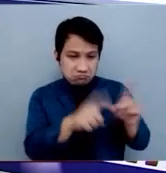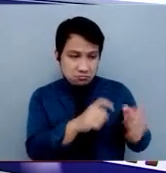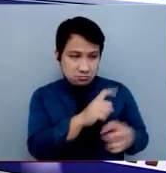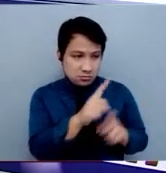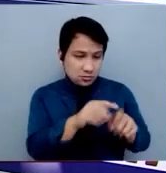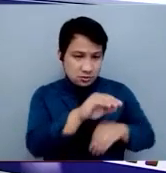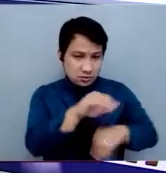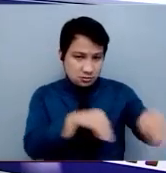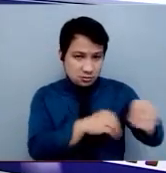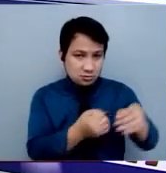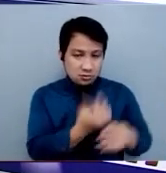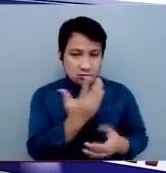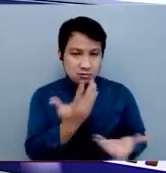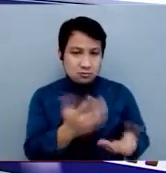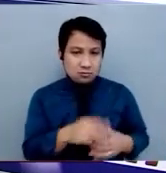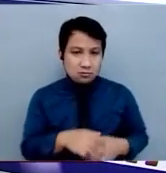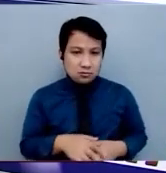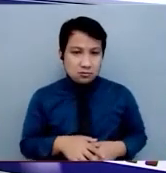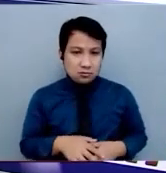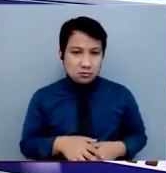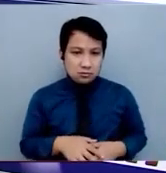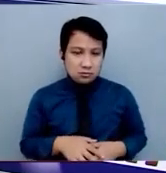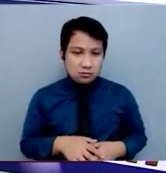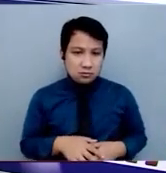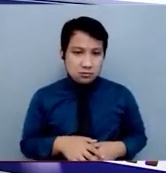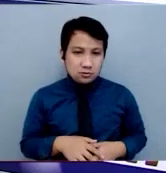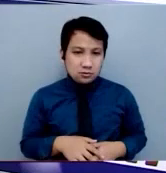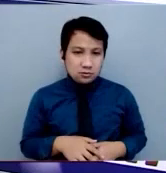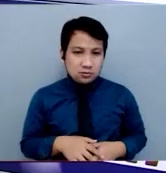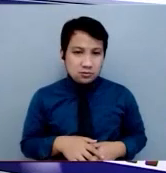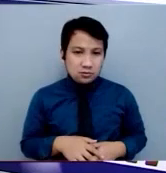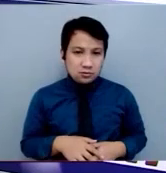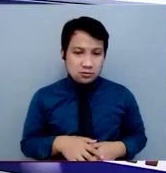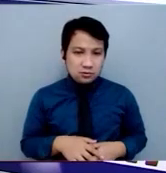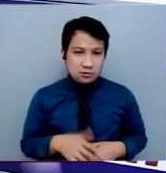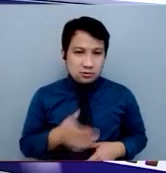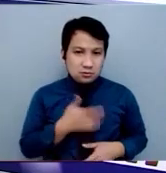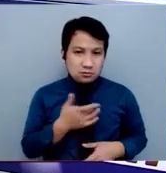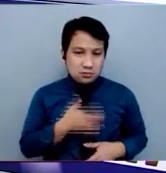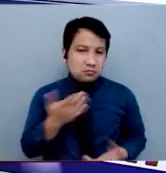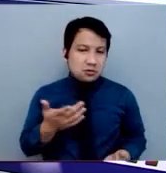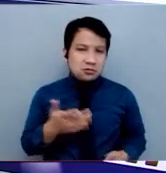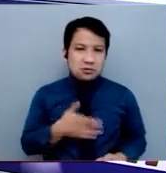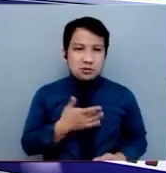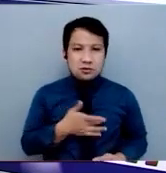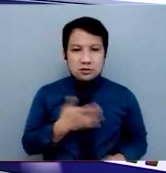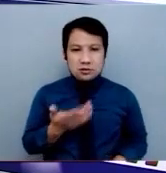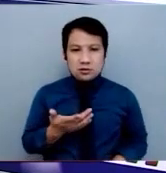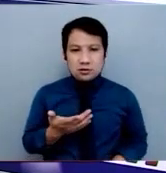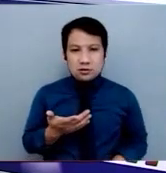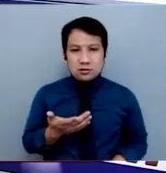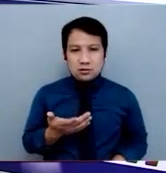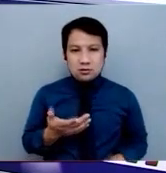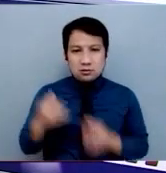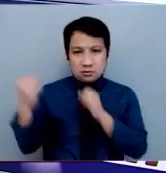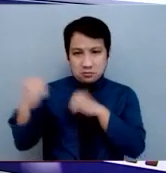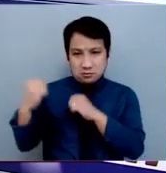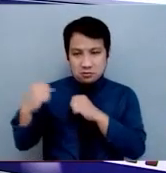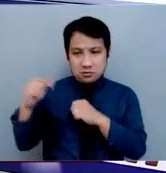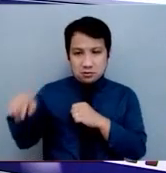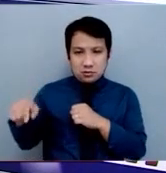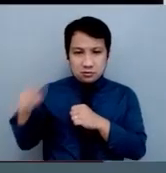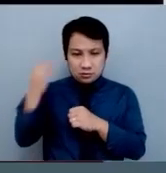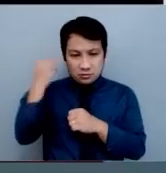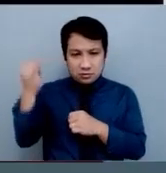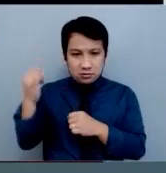particular amount or any benefit in mind? Yun yung natutunugan ko. Yun yung pakiramdam ko na nag-agree naman si